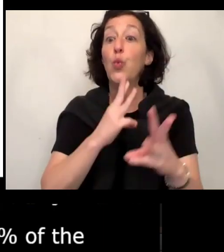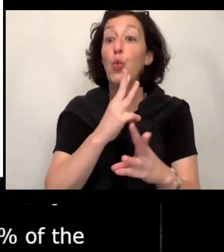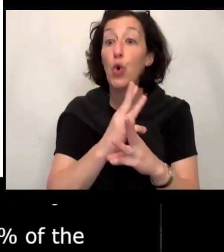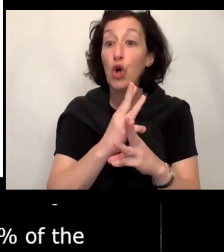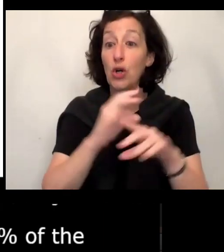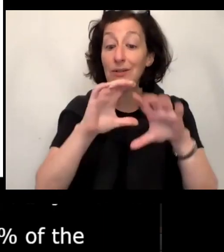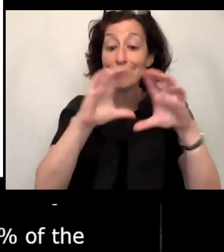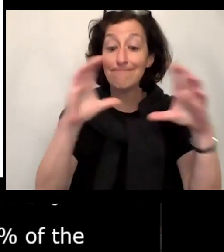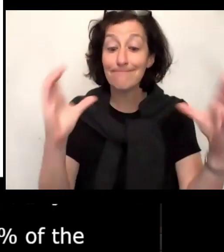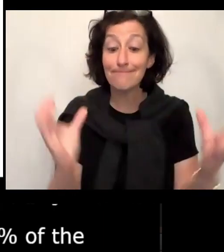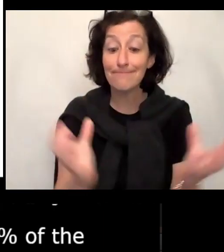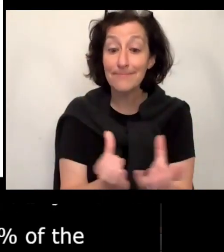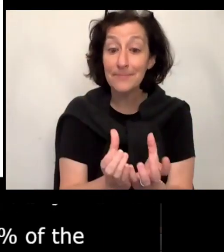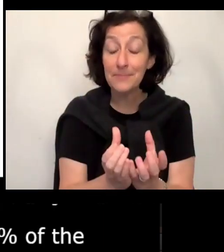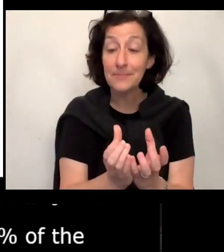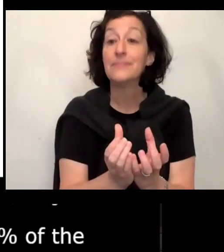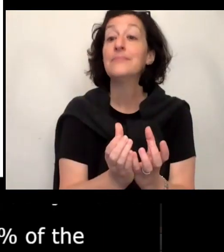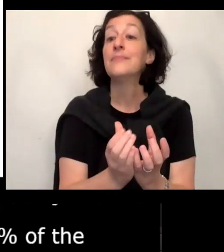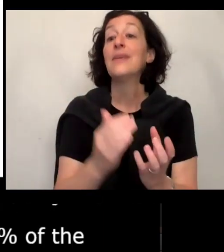disabilities.